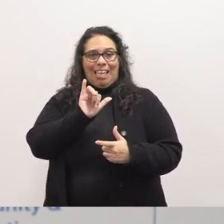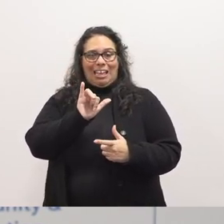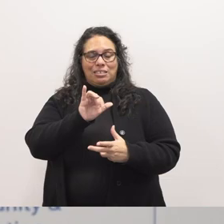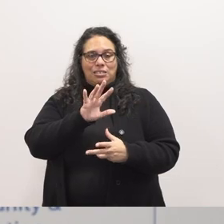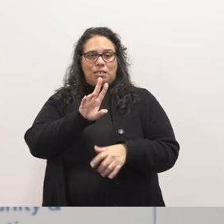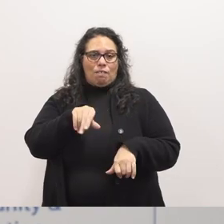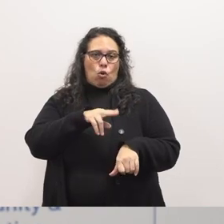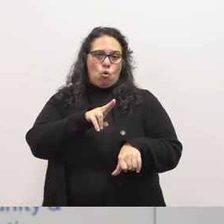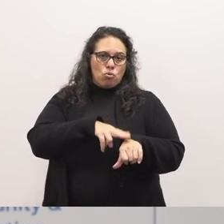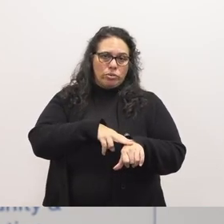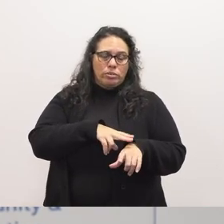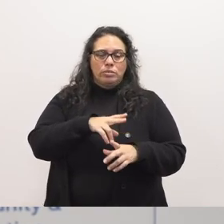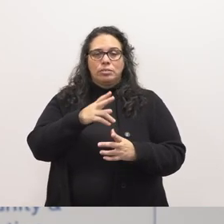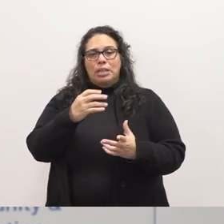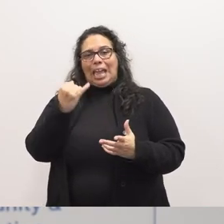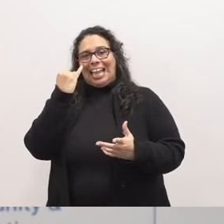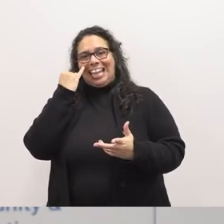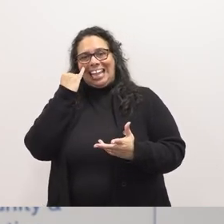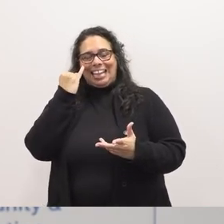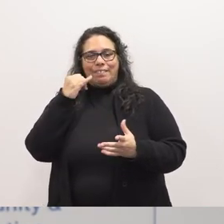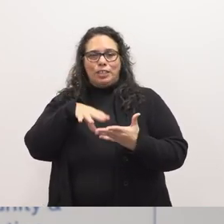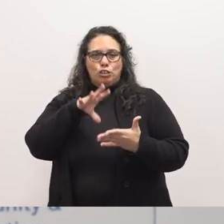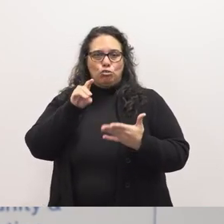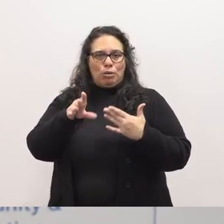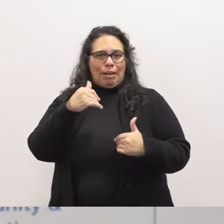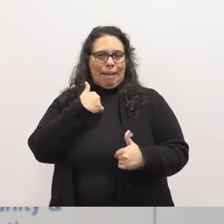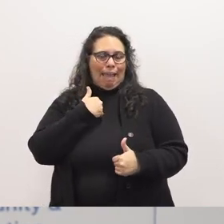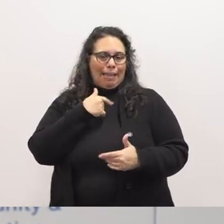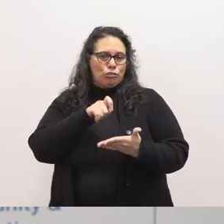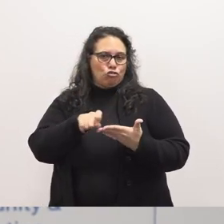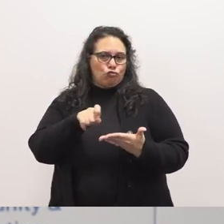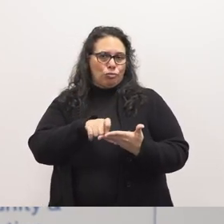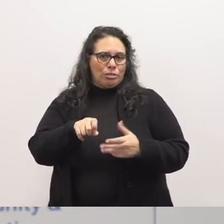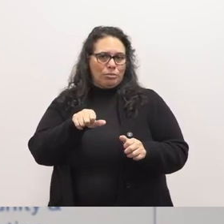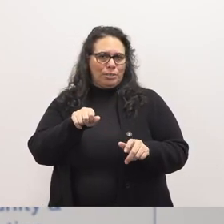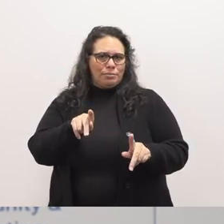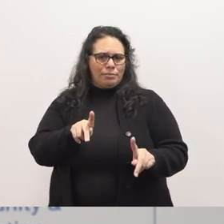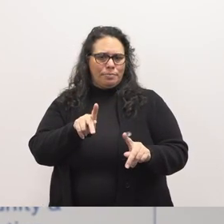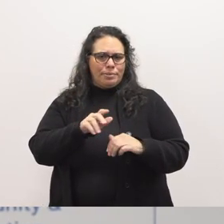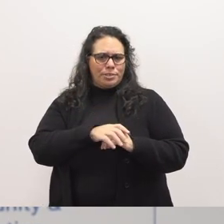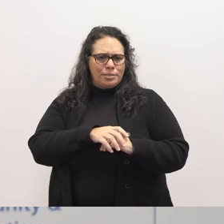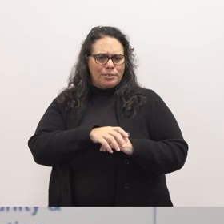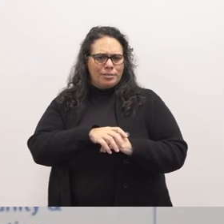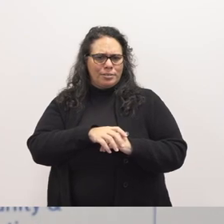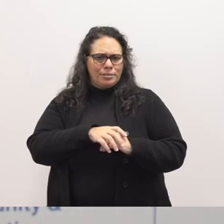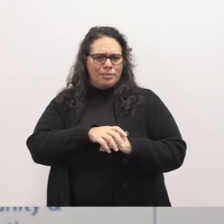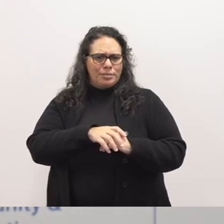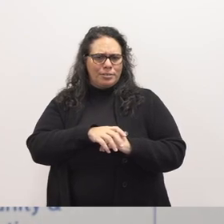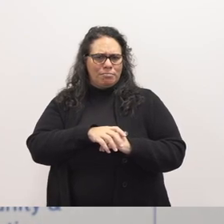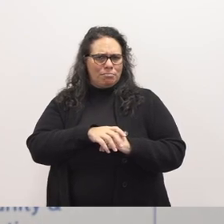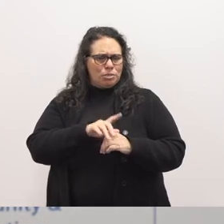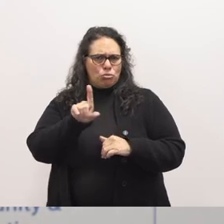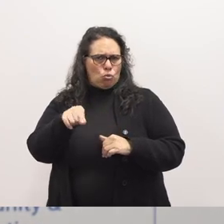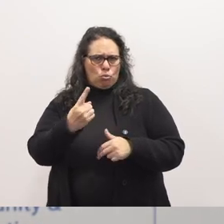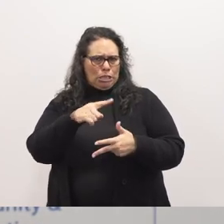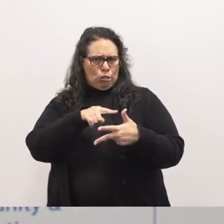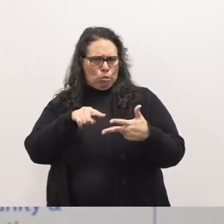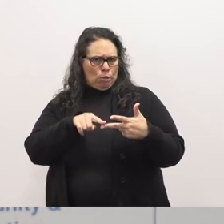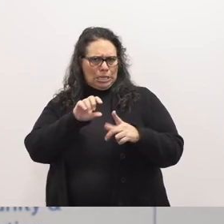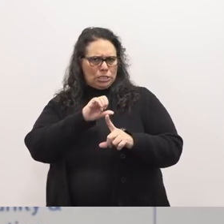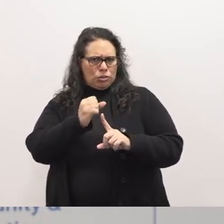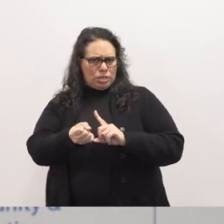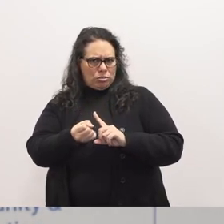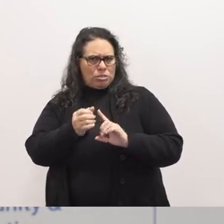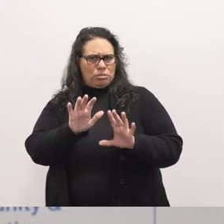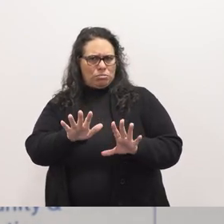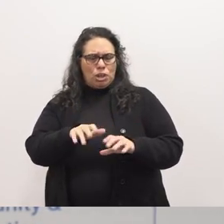unless a student has obtained written permission prior. And there's only really three circumstances, which include that